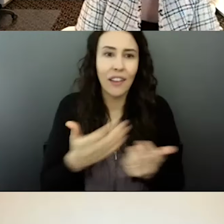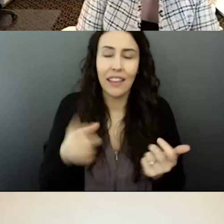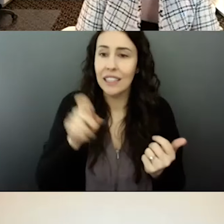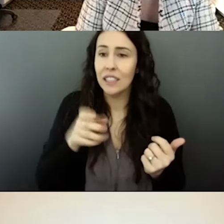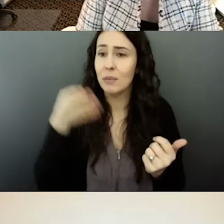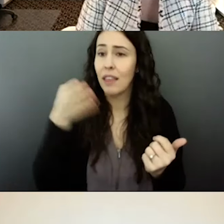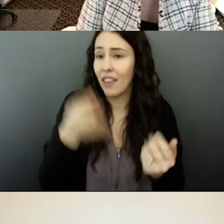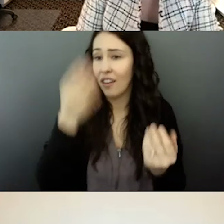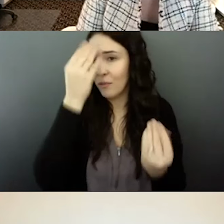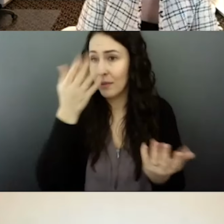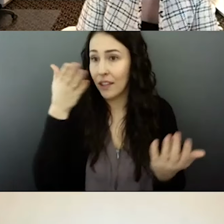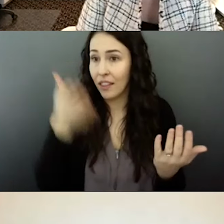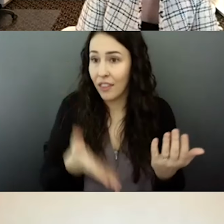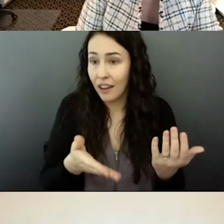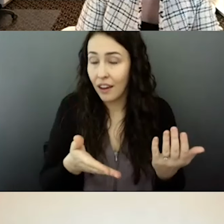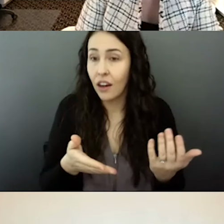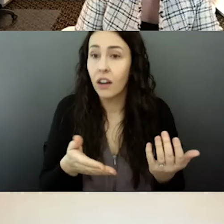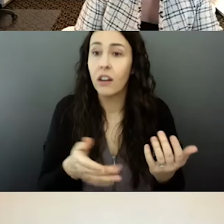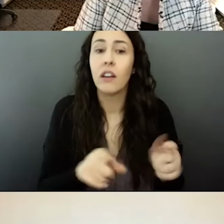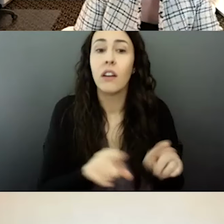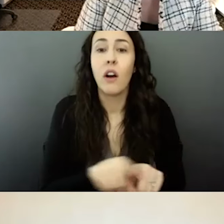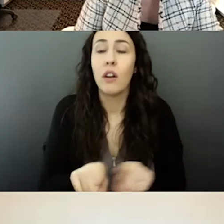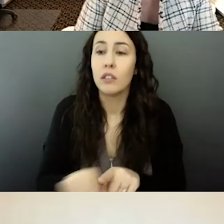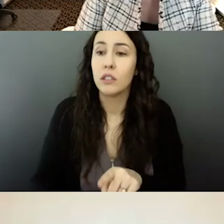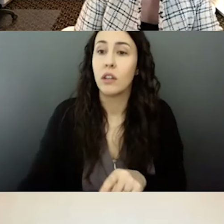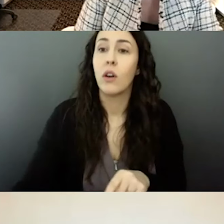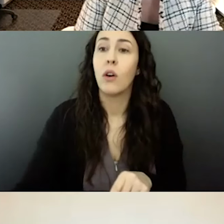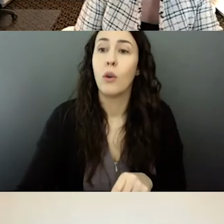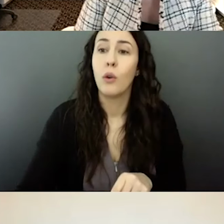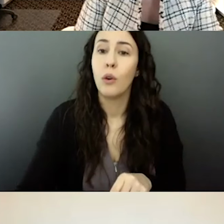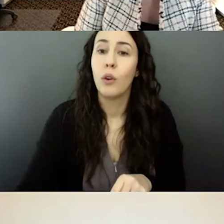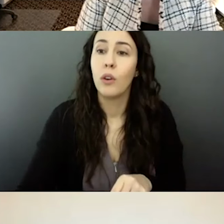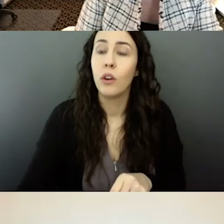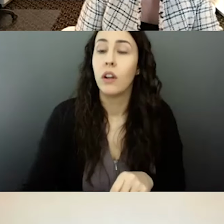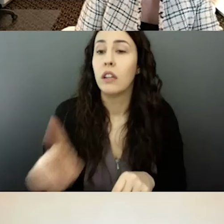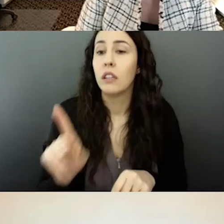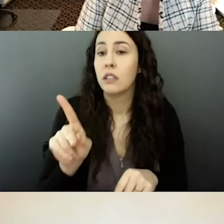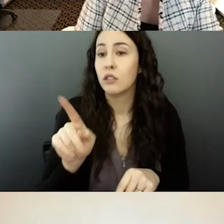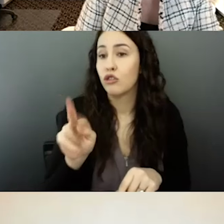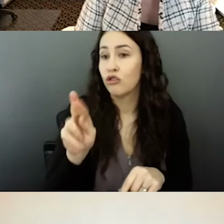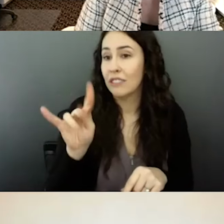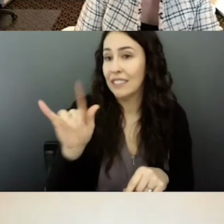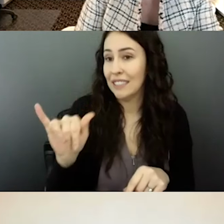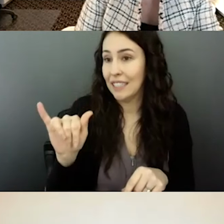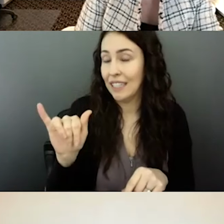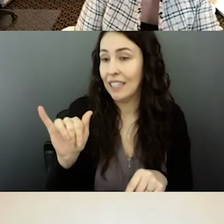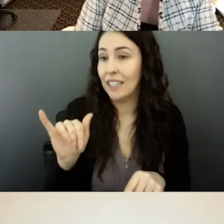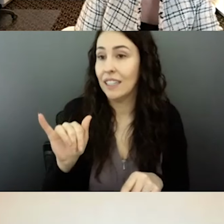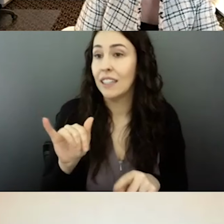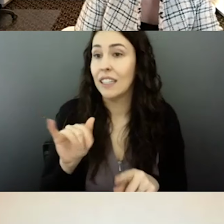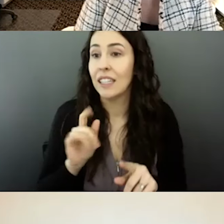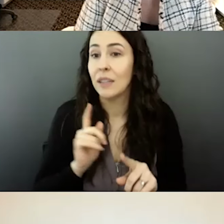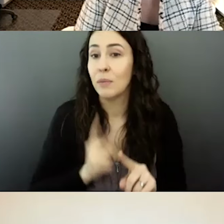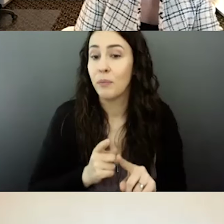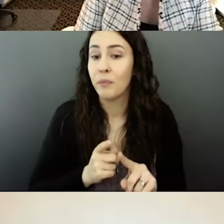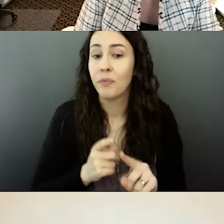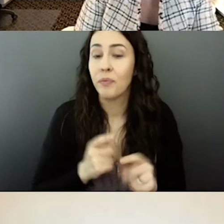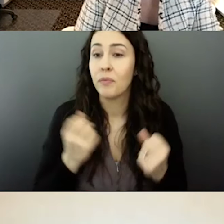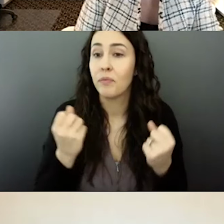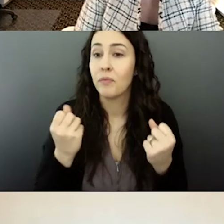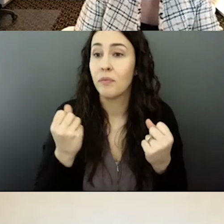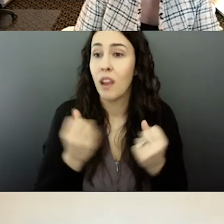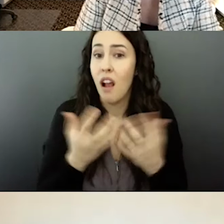there's that. Also, Christy also pointed out how this is a lot of this is due right at the beginning